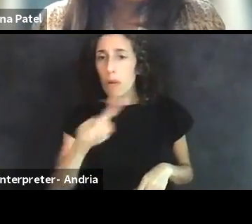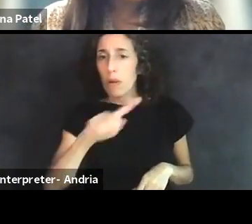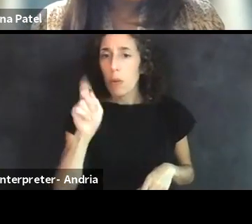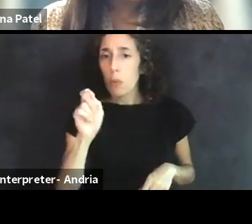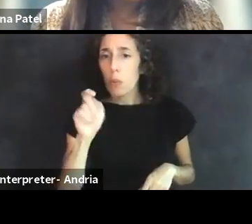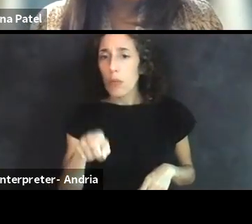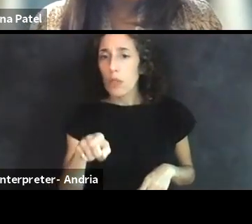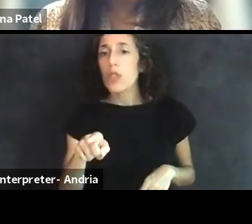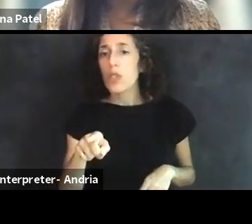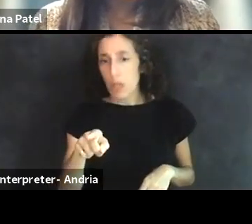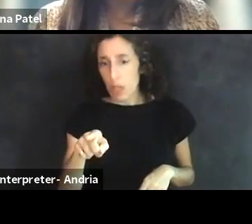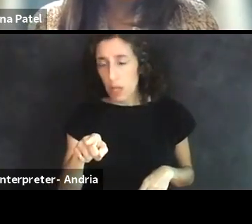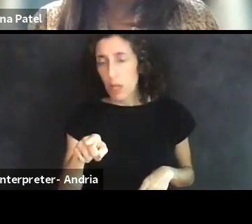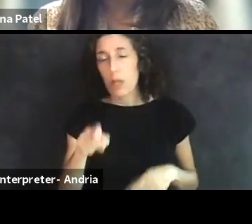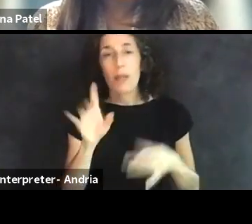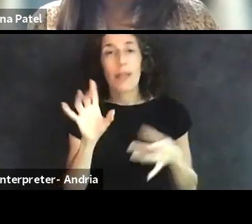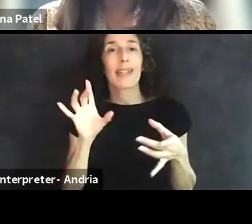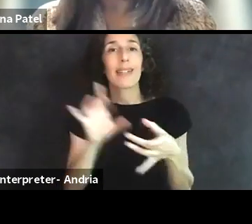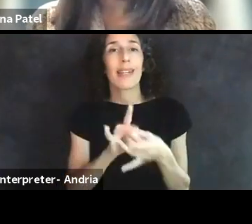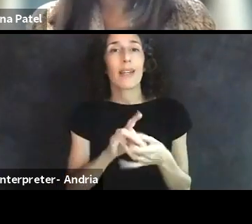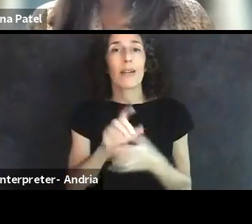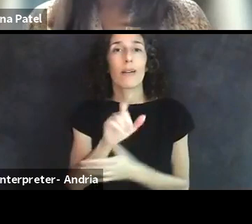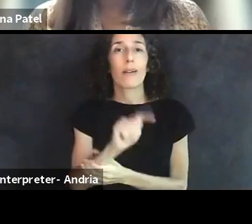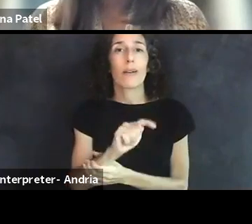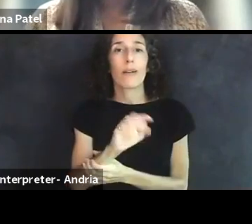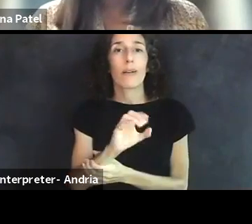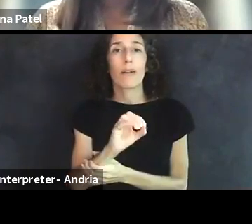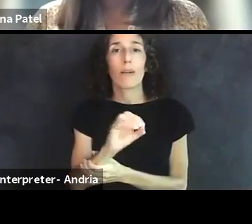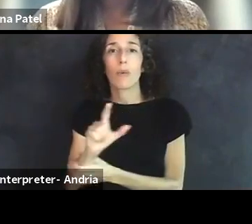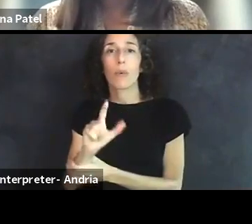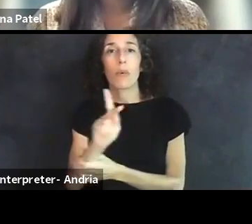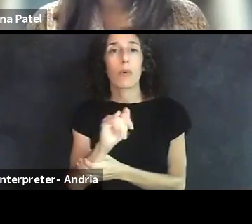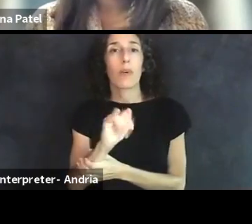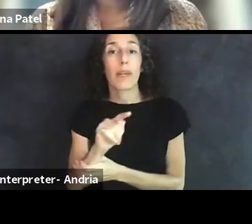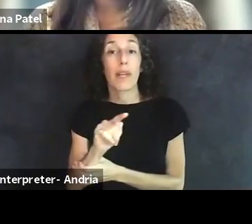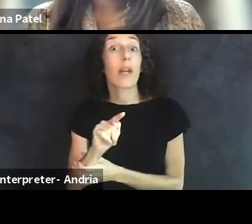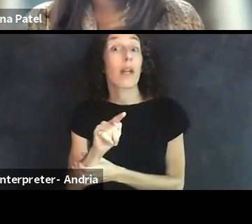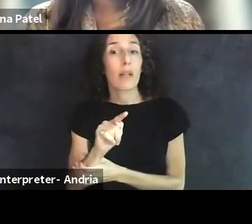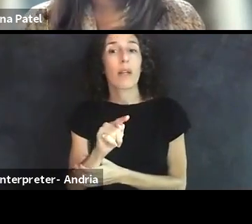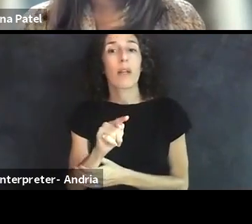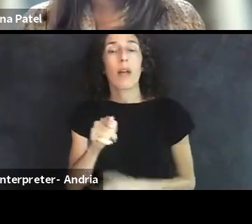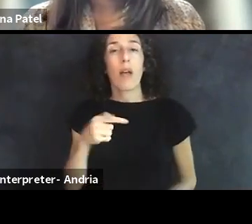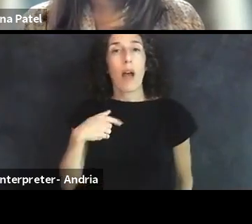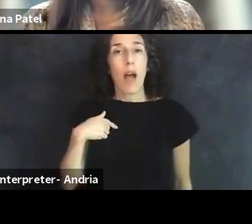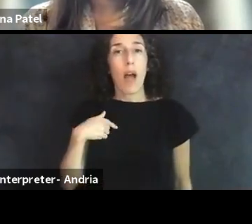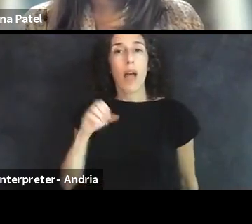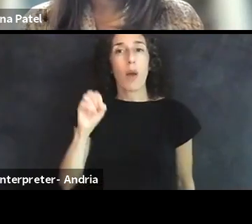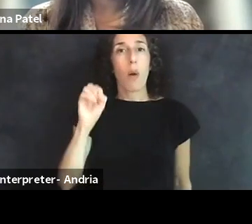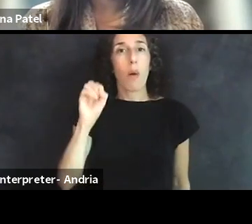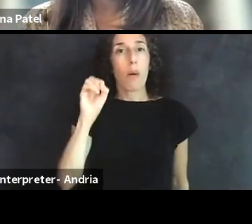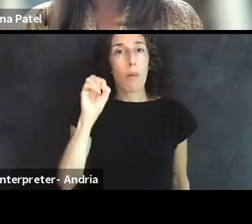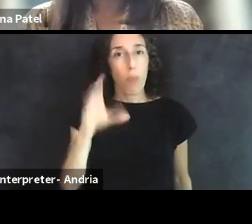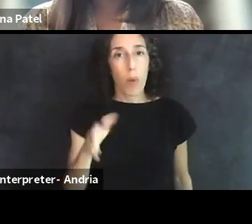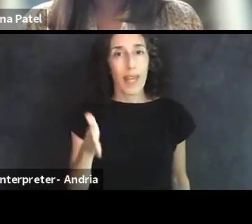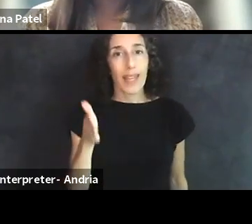people asked about a link to the toolkit. And I put the link in the chat, but it does look as though